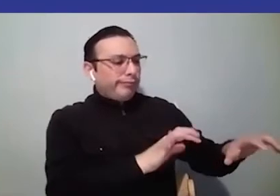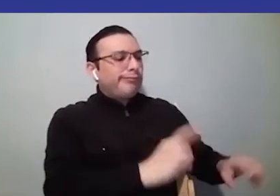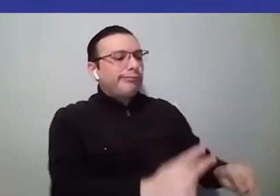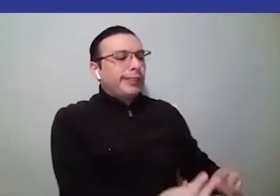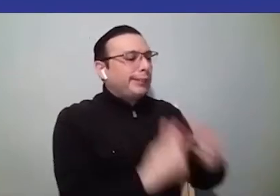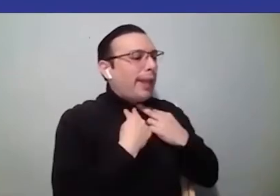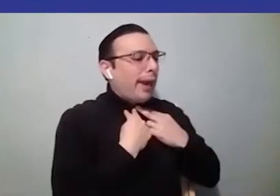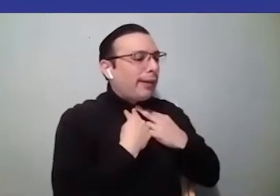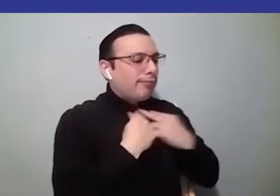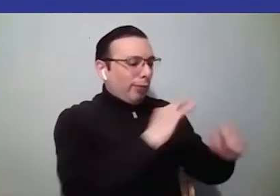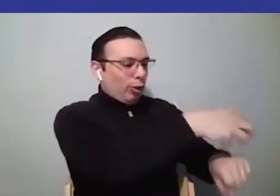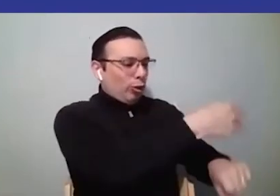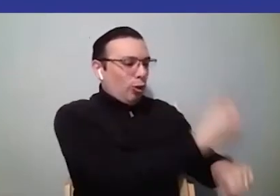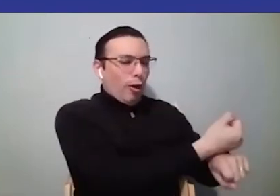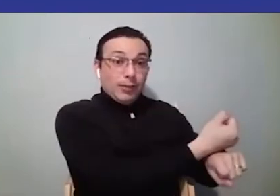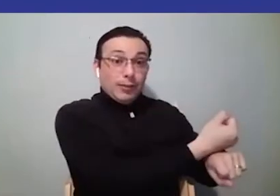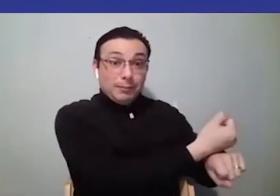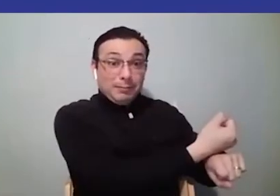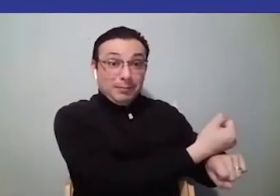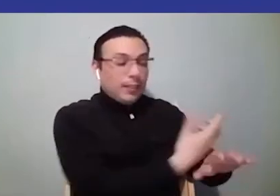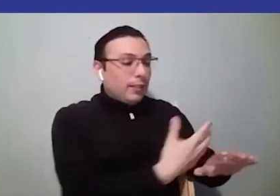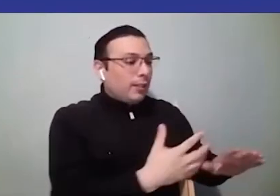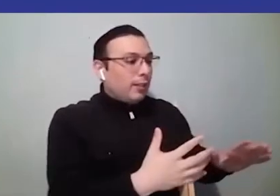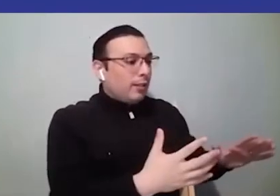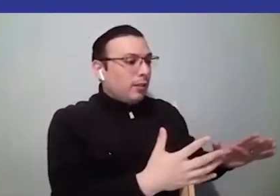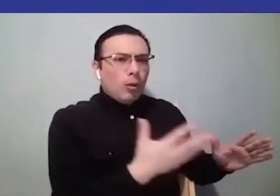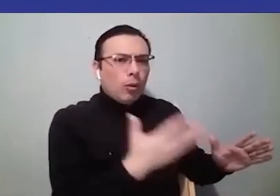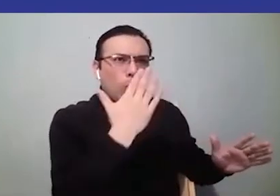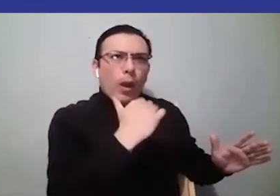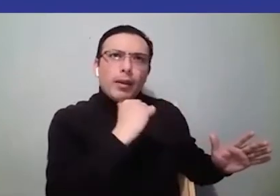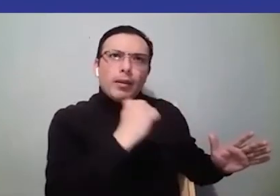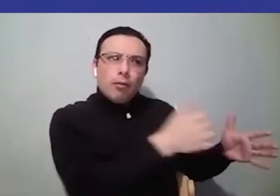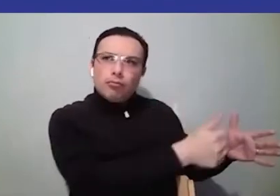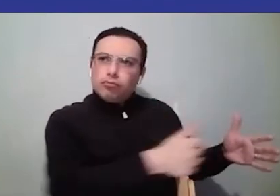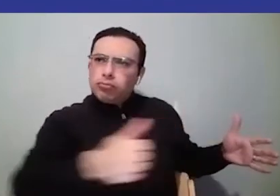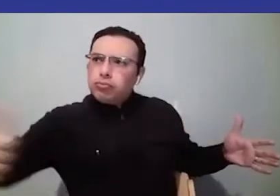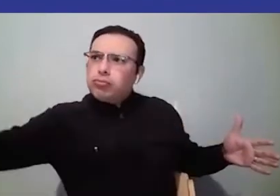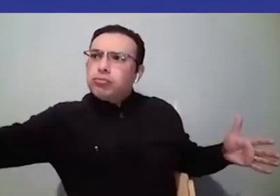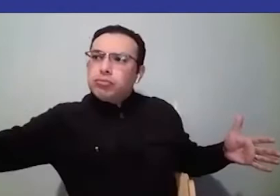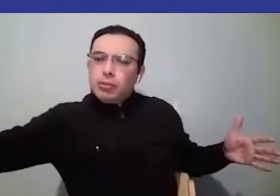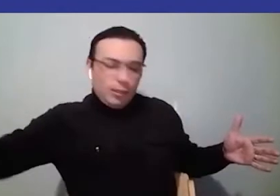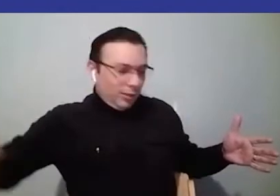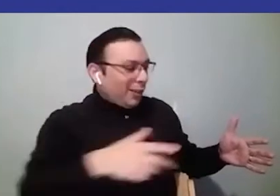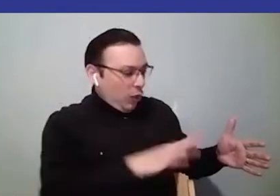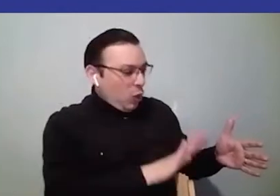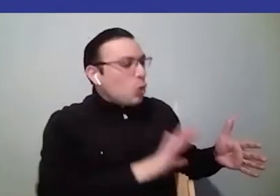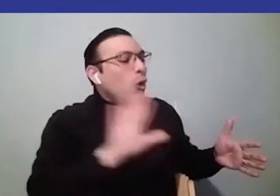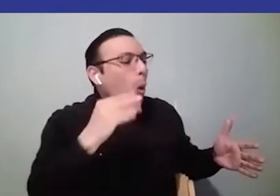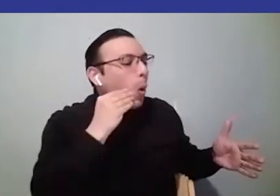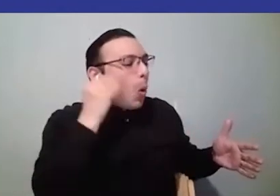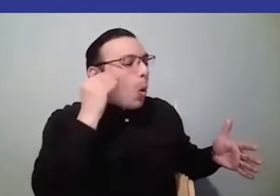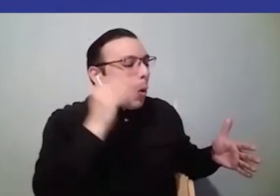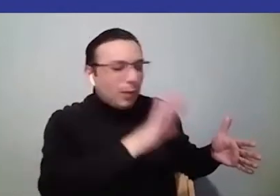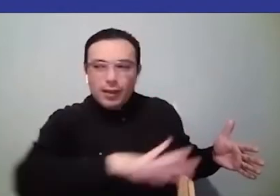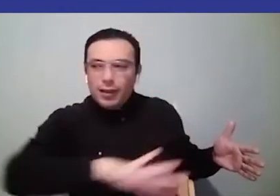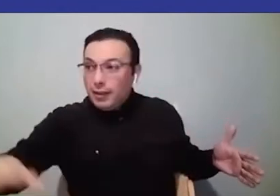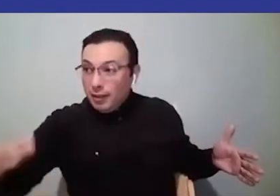which is the construction of and we know that this is also true for particular kinds of